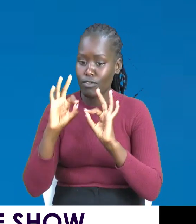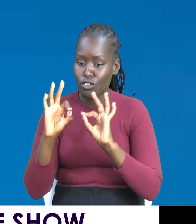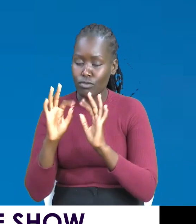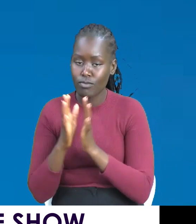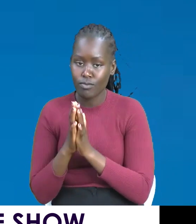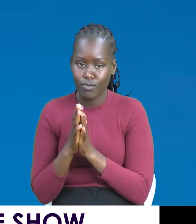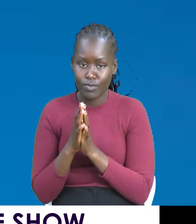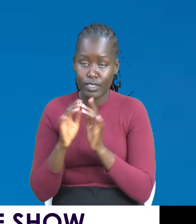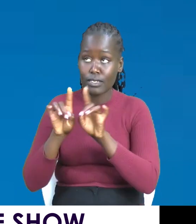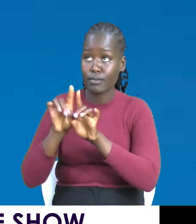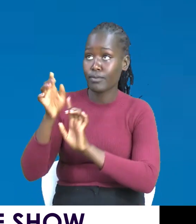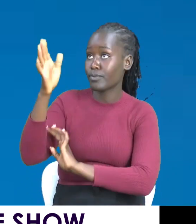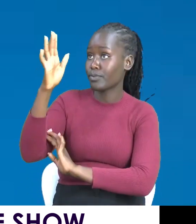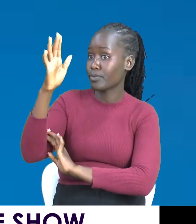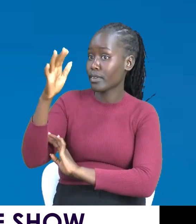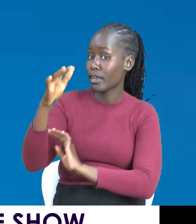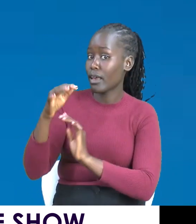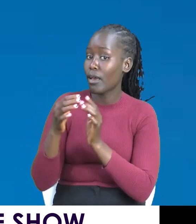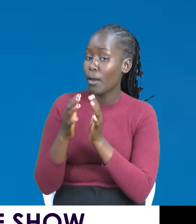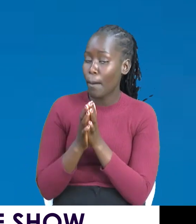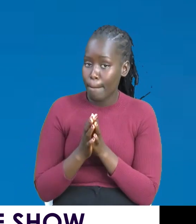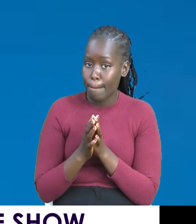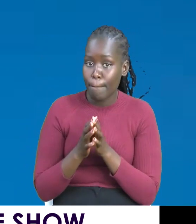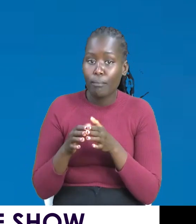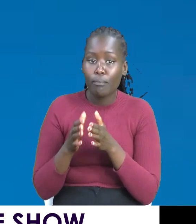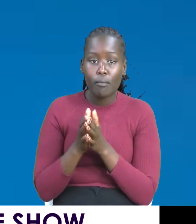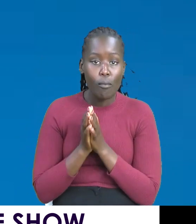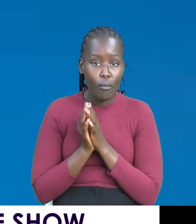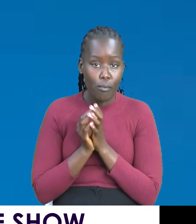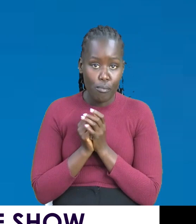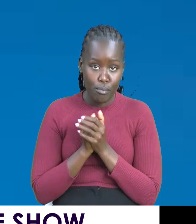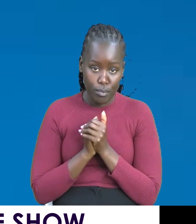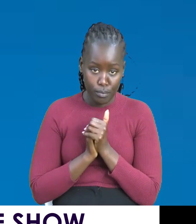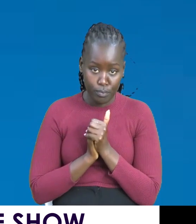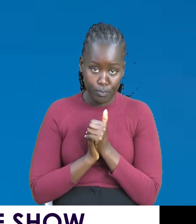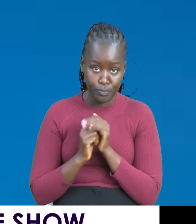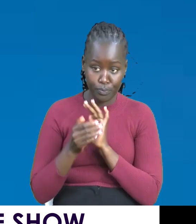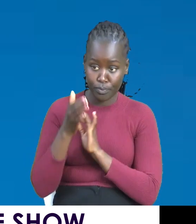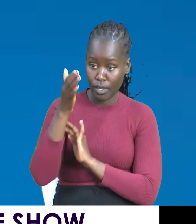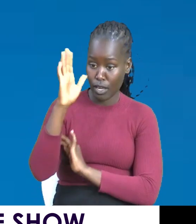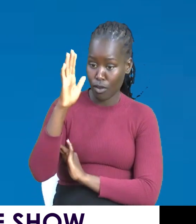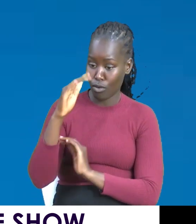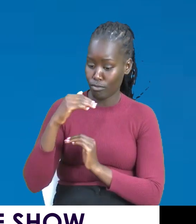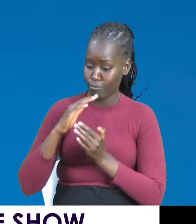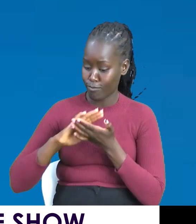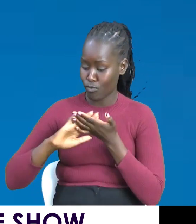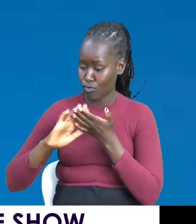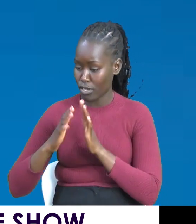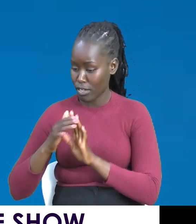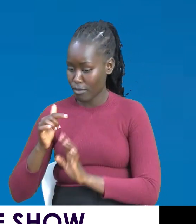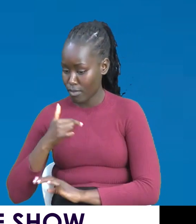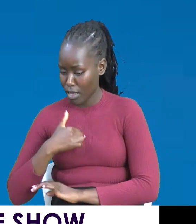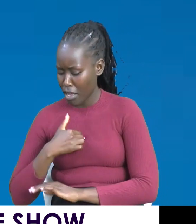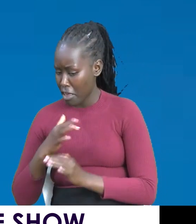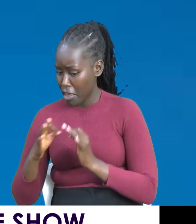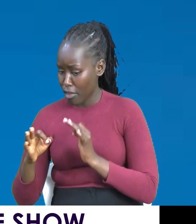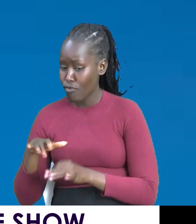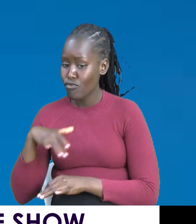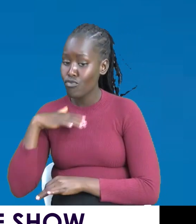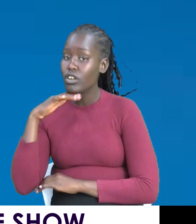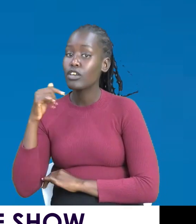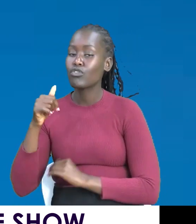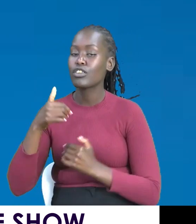Him. That, by the way, even if, God forbid, you died today, you have